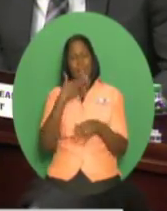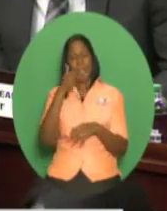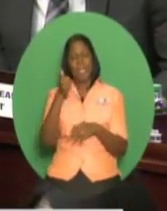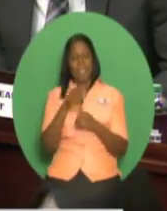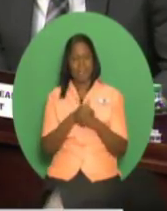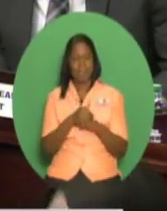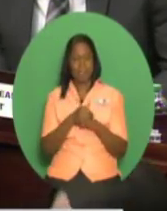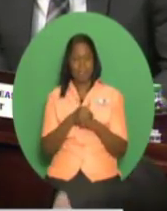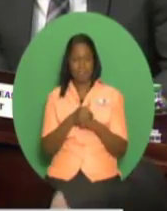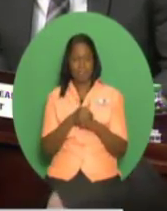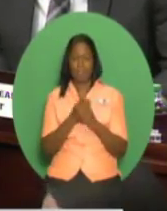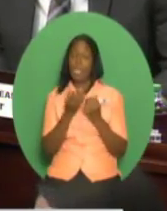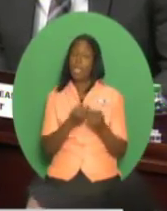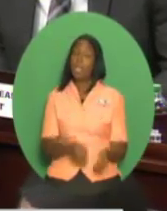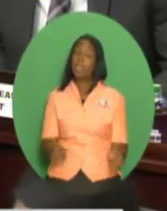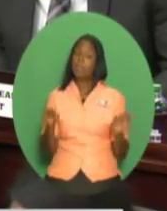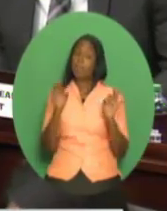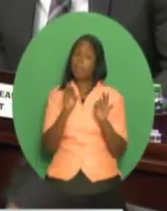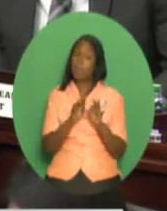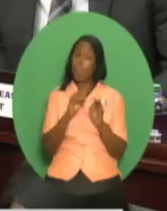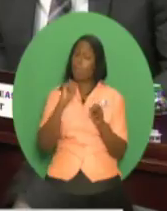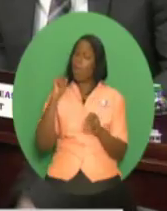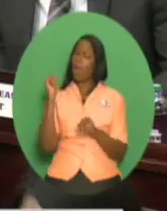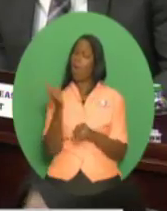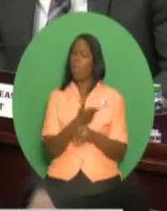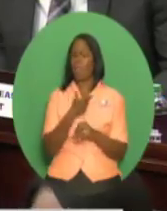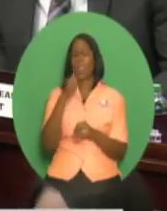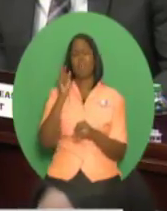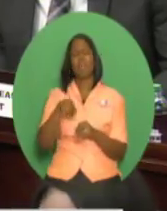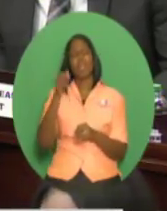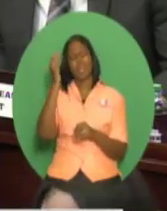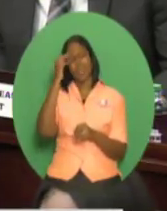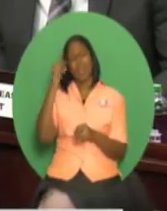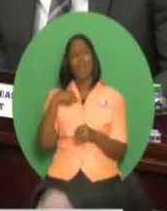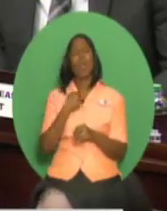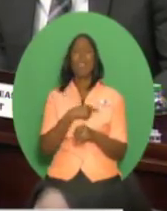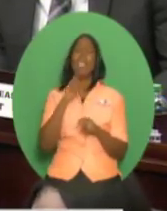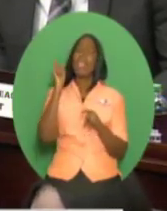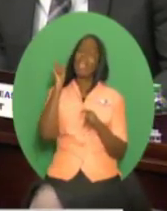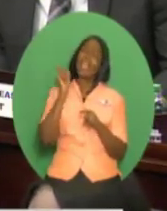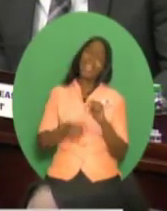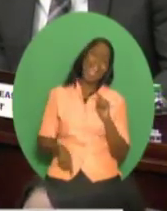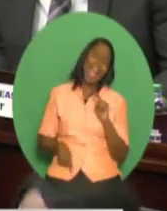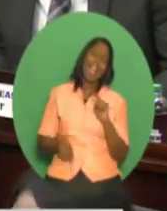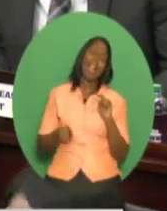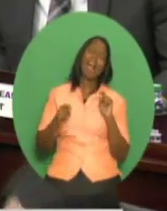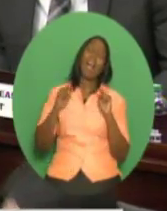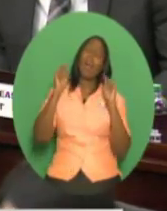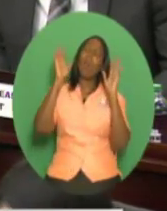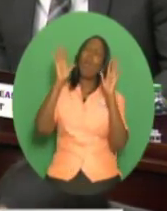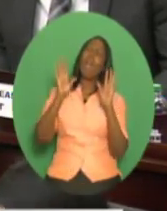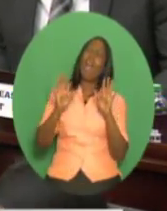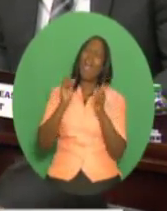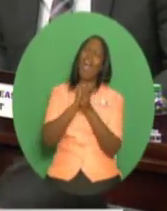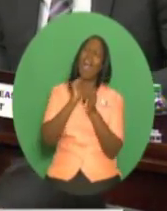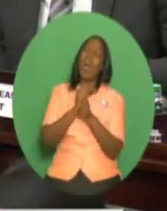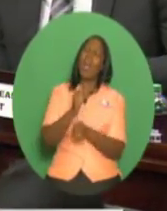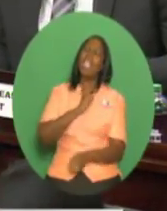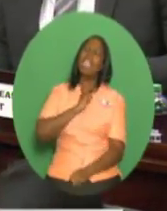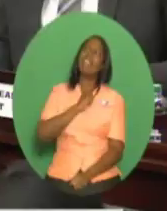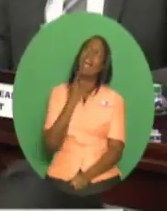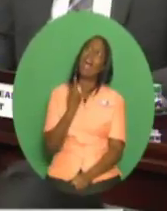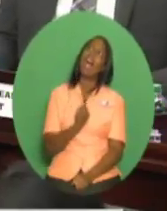that we cannot do it alone. We need the active involvement of